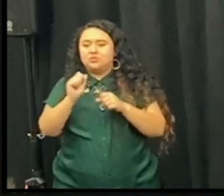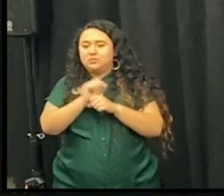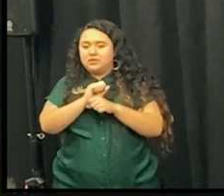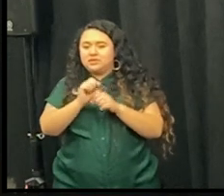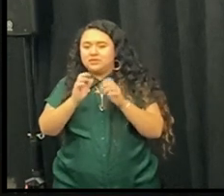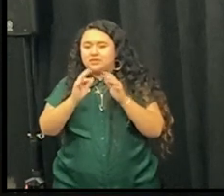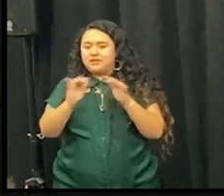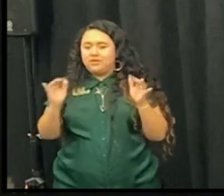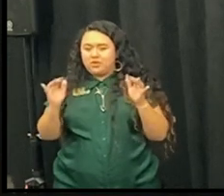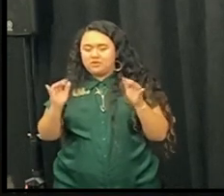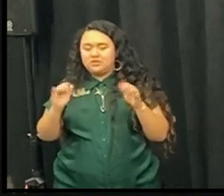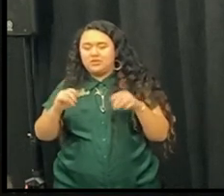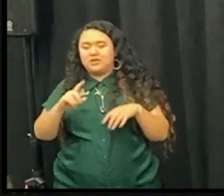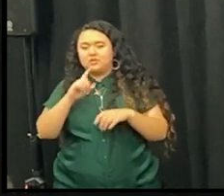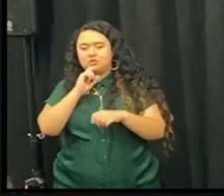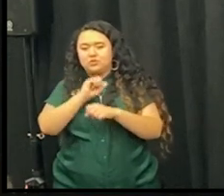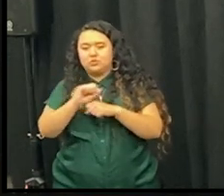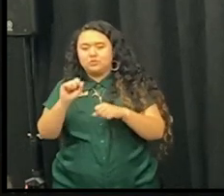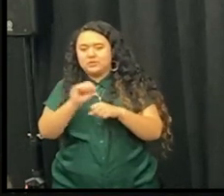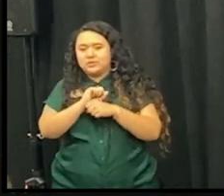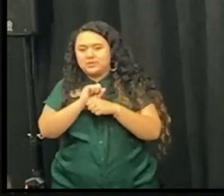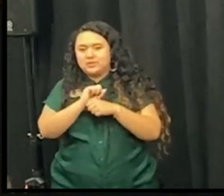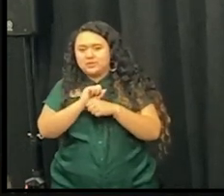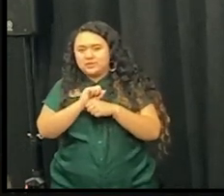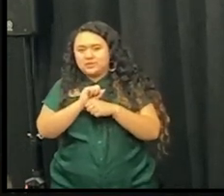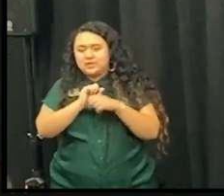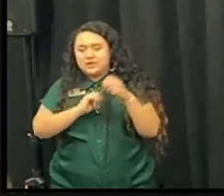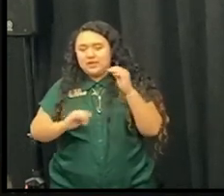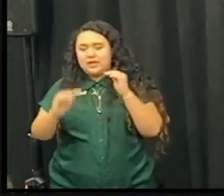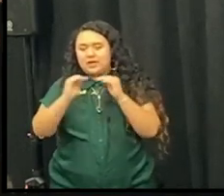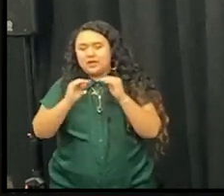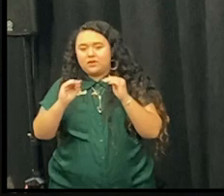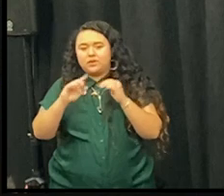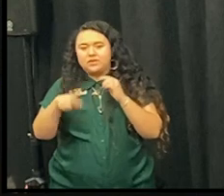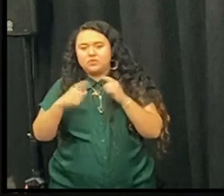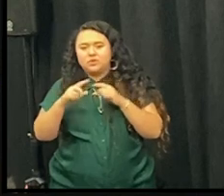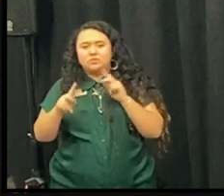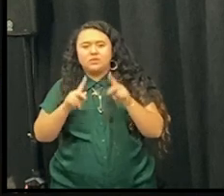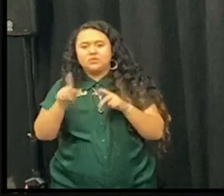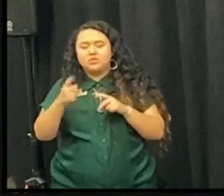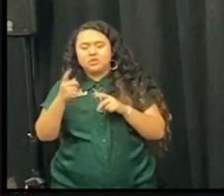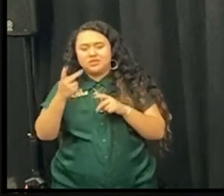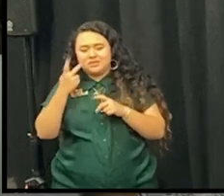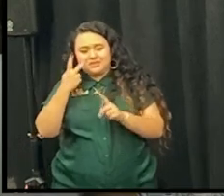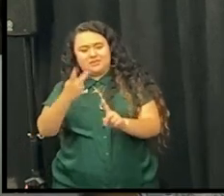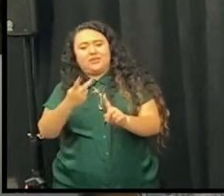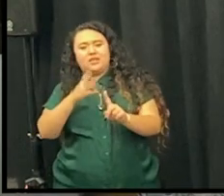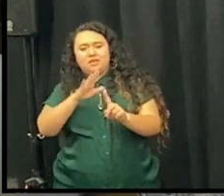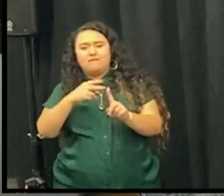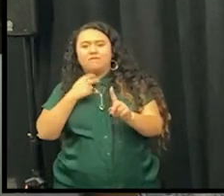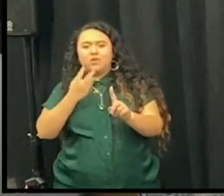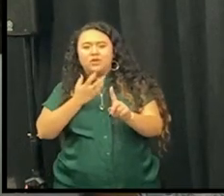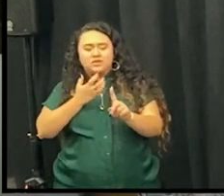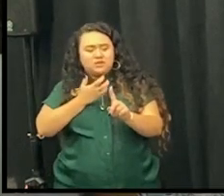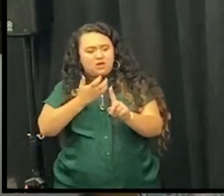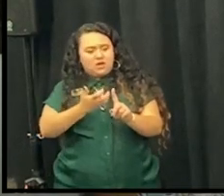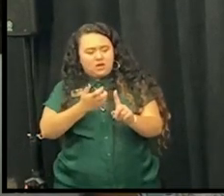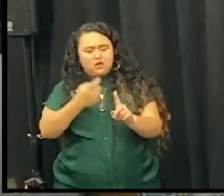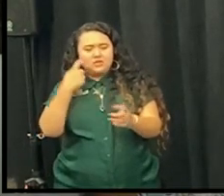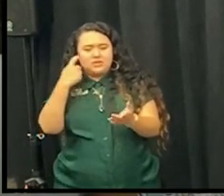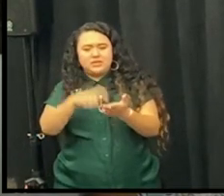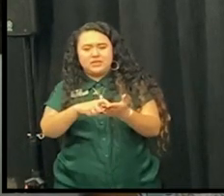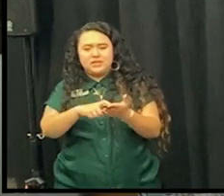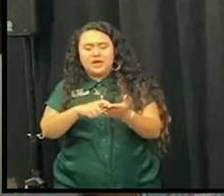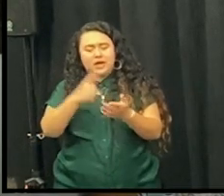and true just, you know, equity is when people are just seen, like their voices are seen. And yeah, I agree with